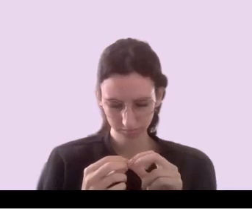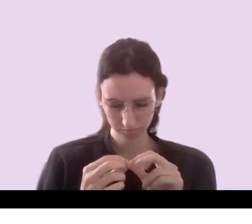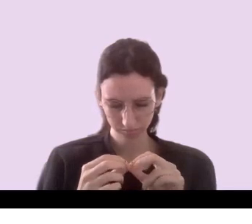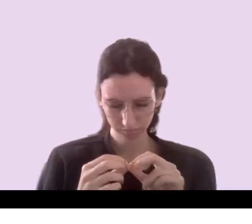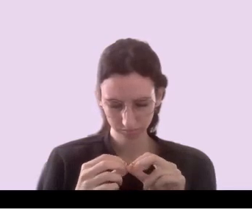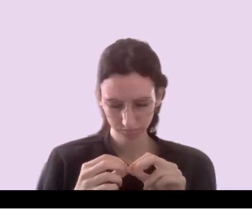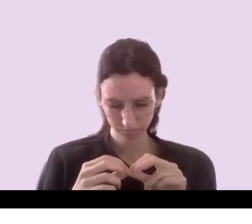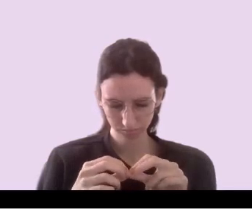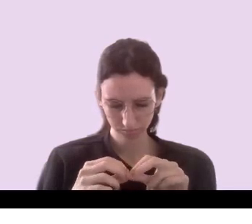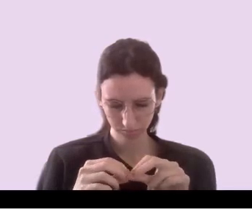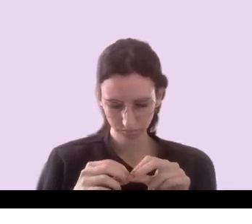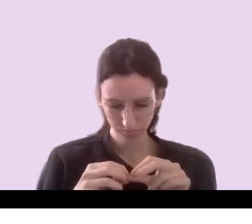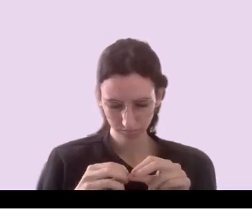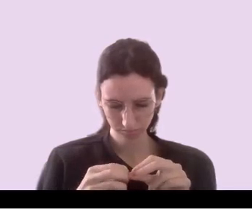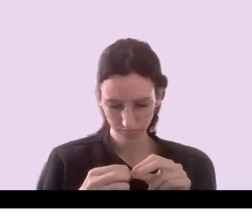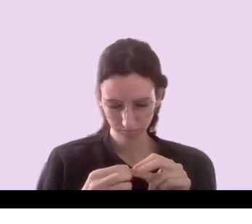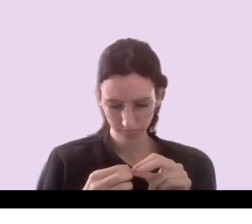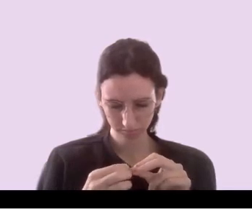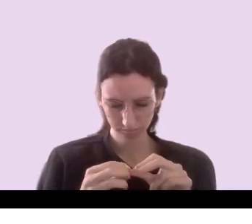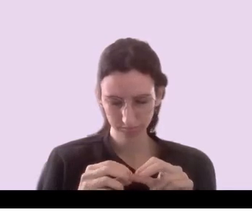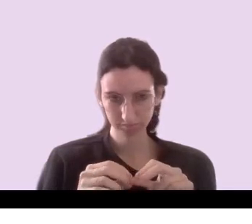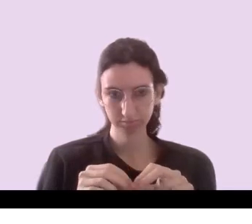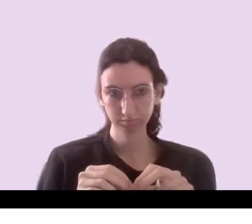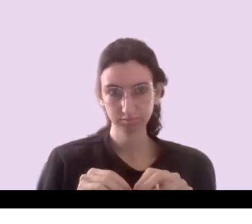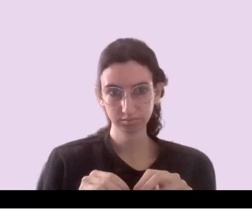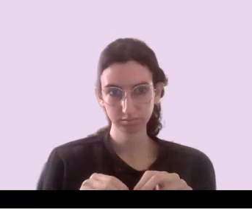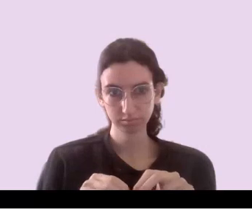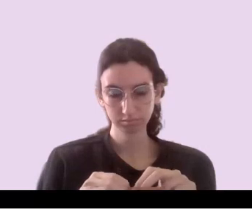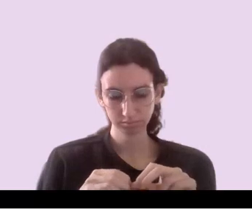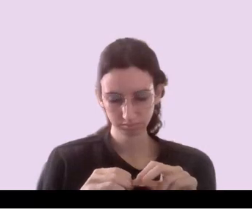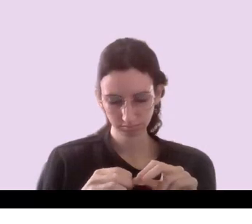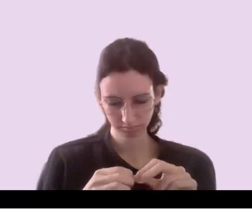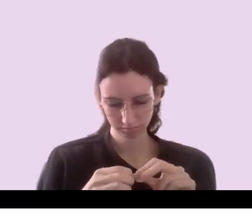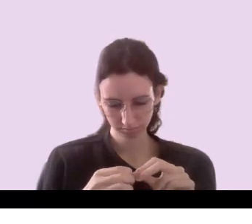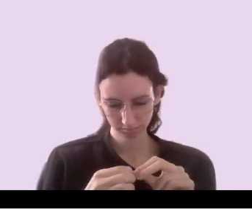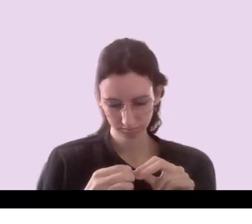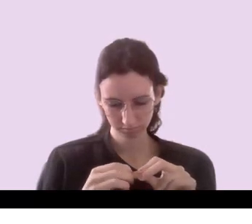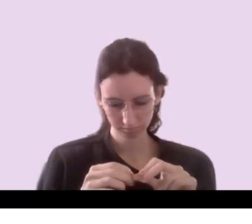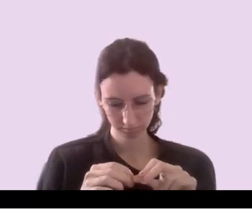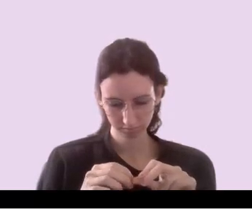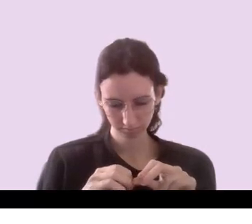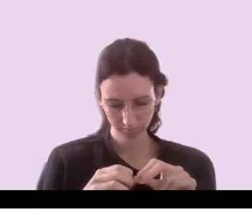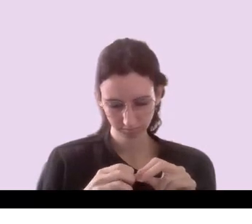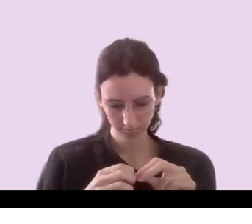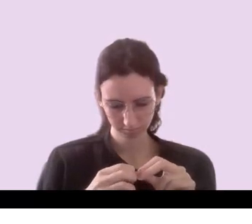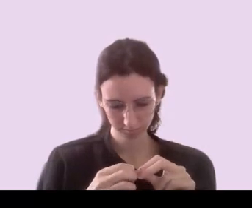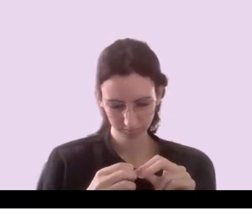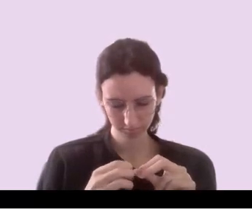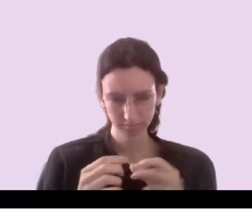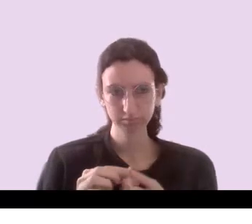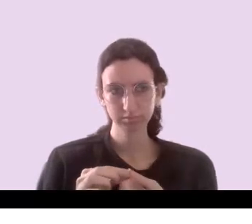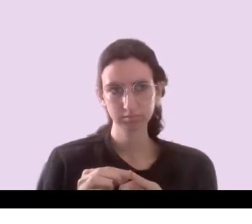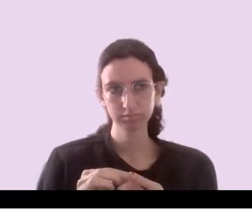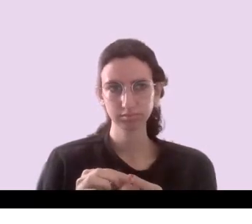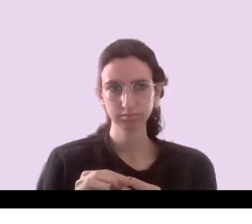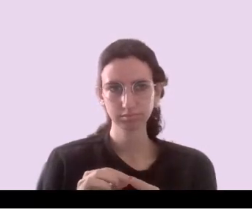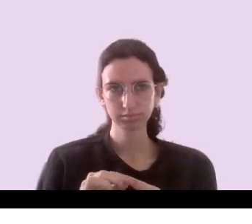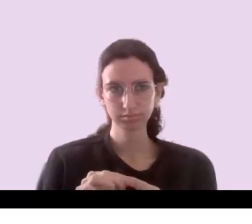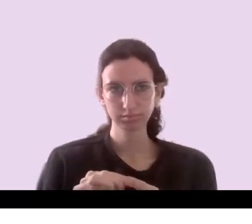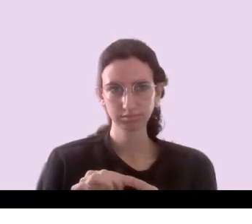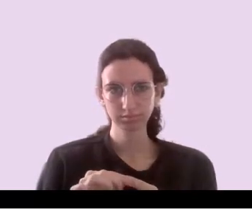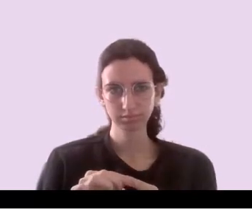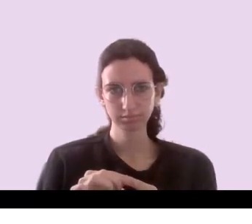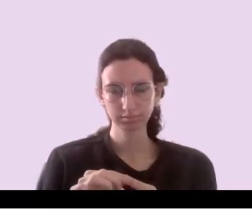So when the laser doesn't work, I do some theory or something like that. Try to do a little bit of both, to have not